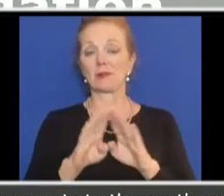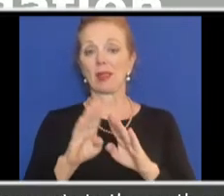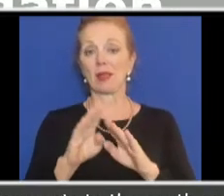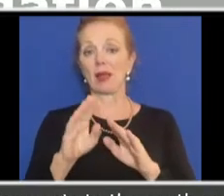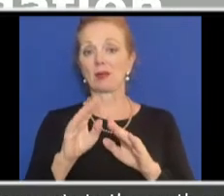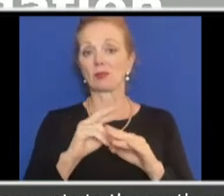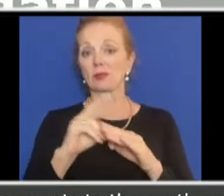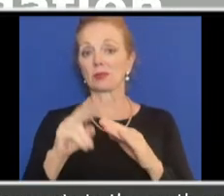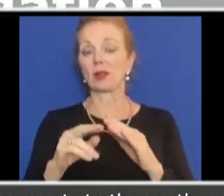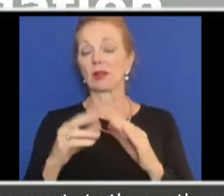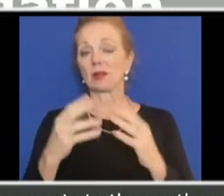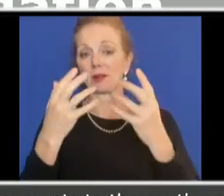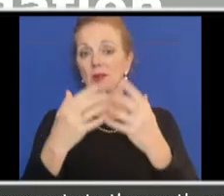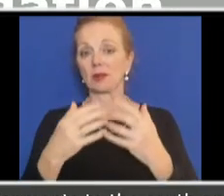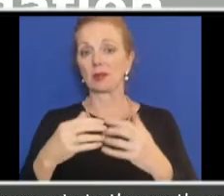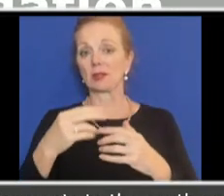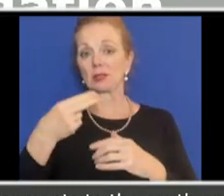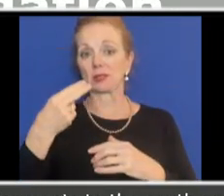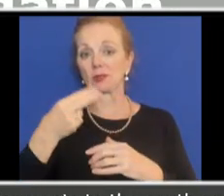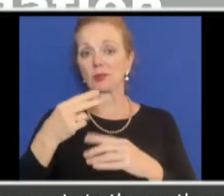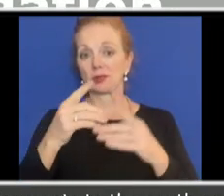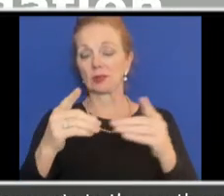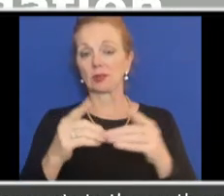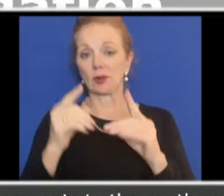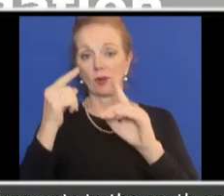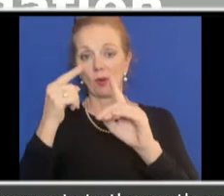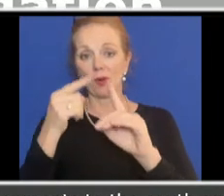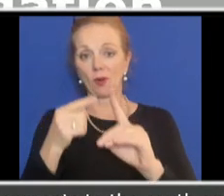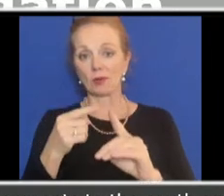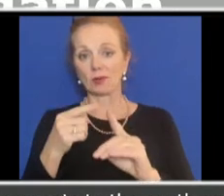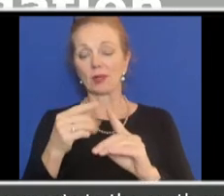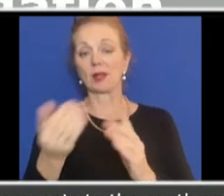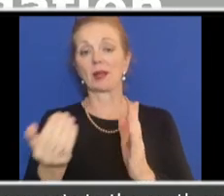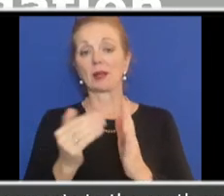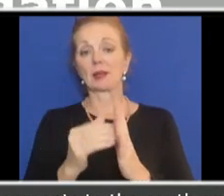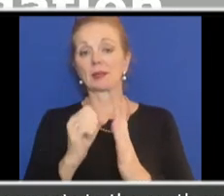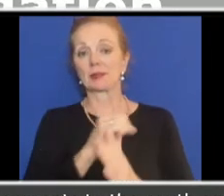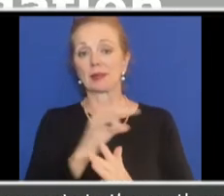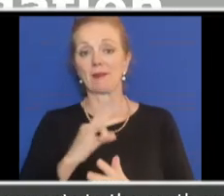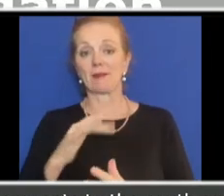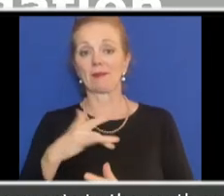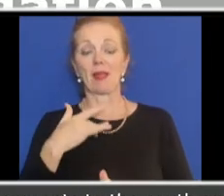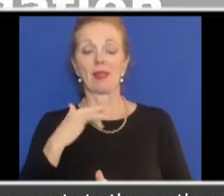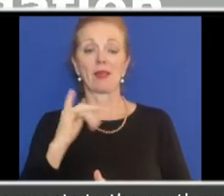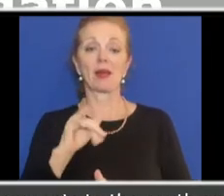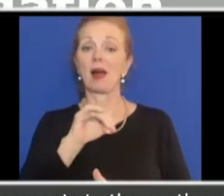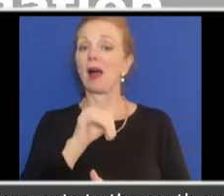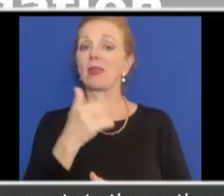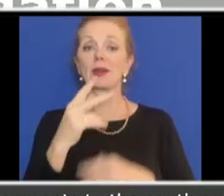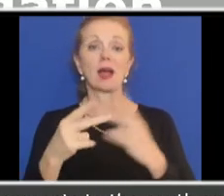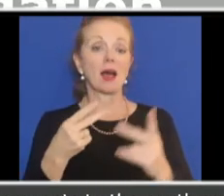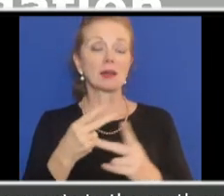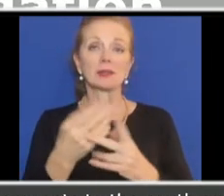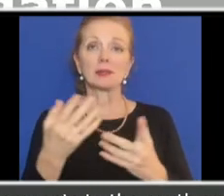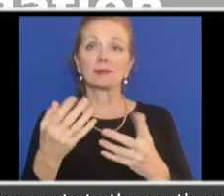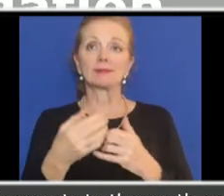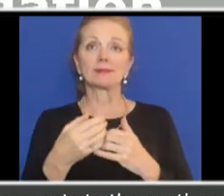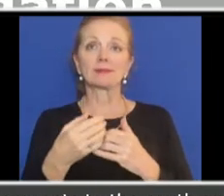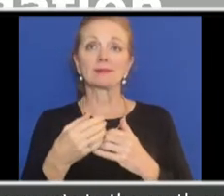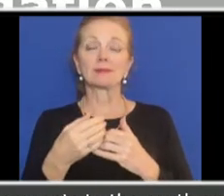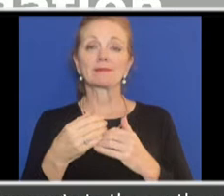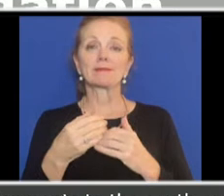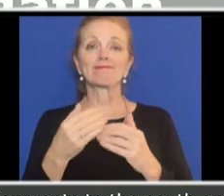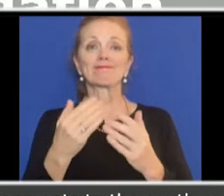how they align with the overall historic district goals so again staff felt that that was another kind of uh element